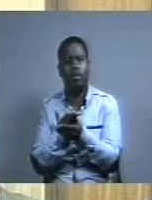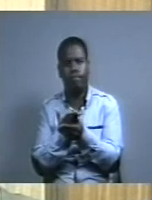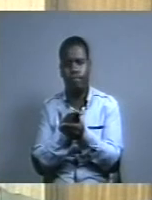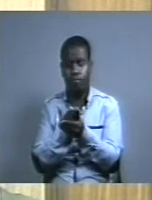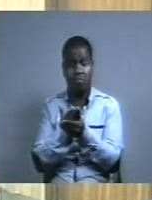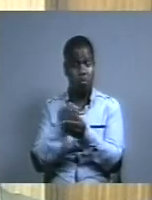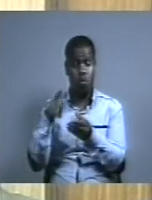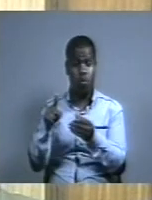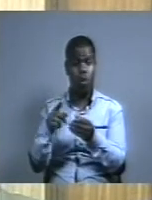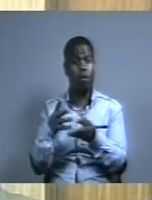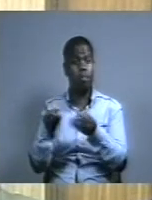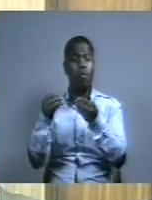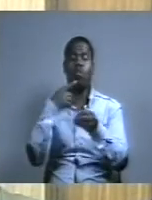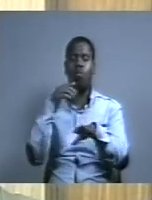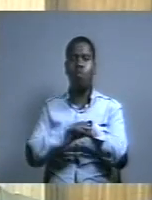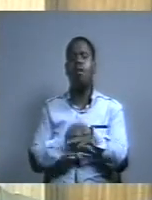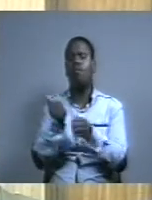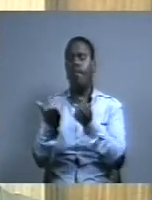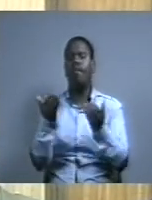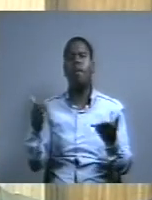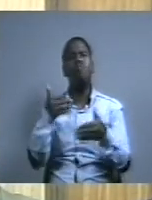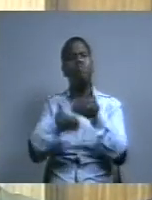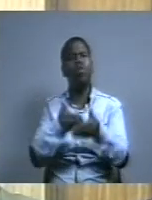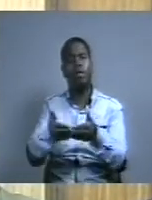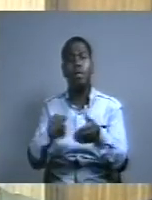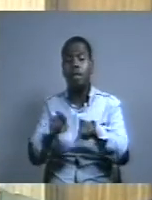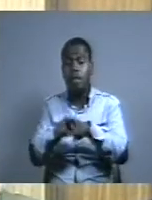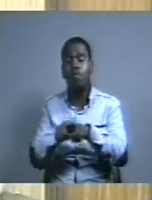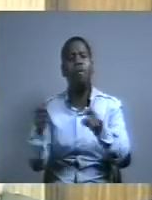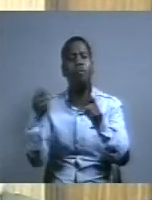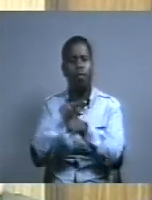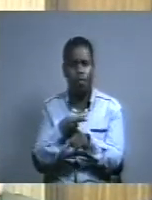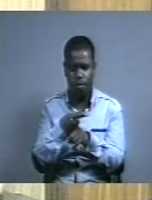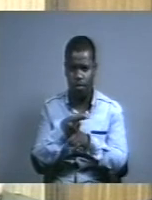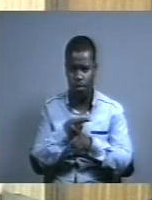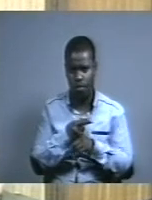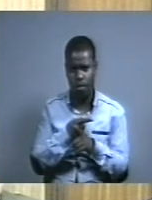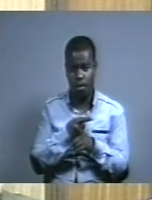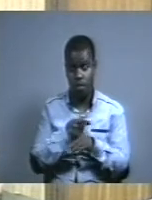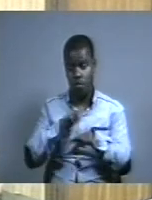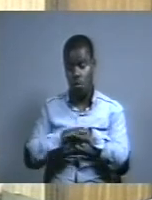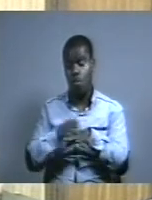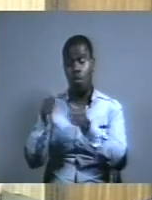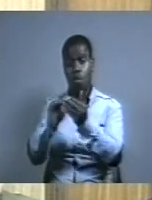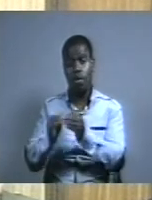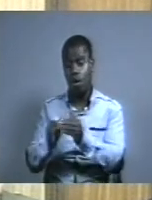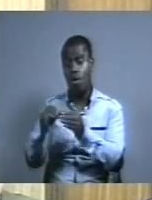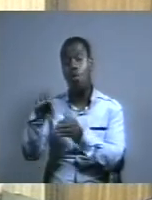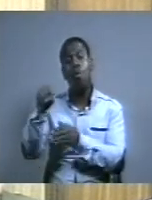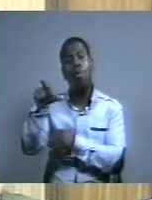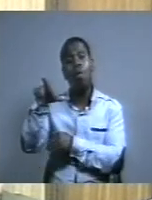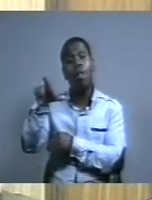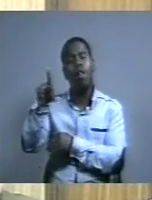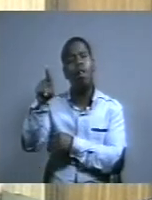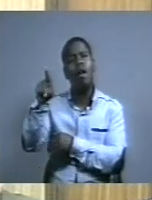not realize that the allocation process had such a destructive effect on established fishing communities like Kalk Bay, to name but